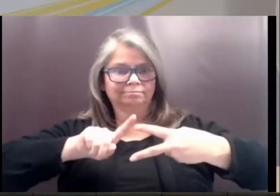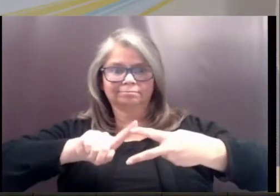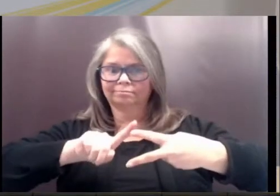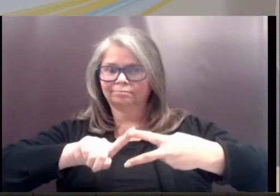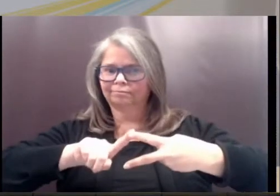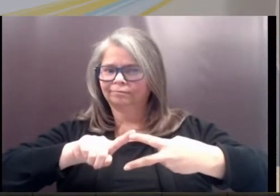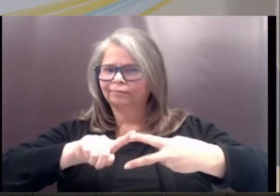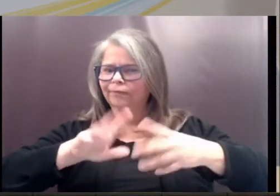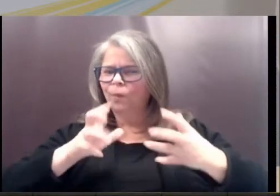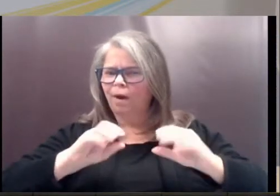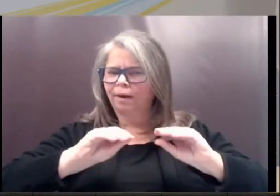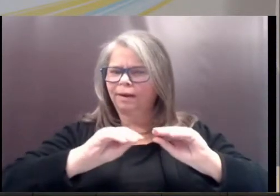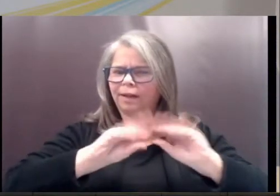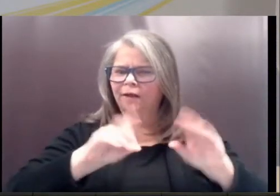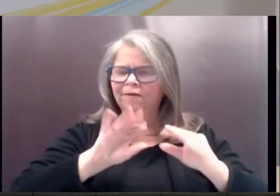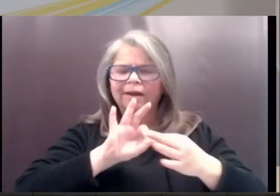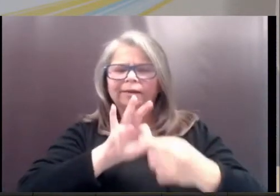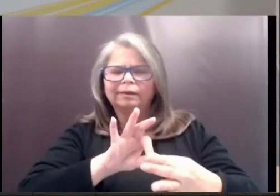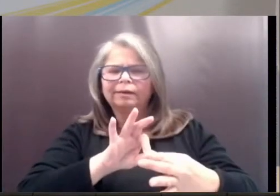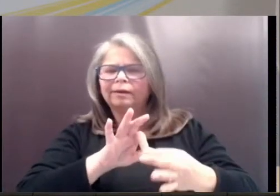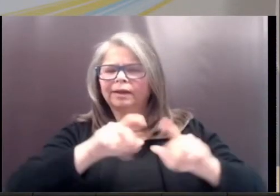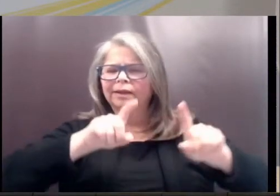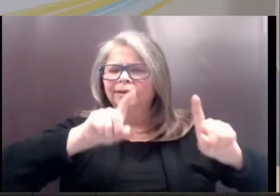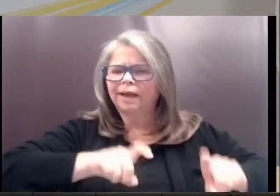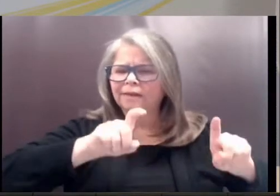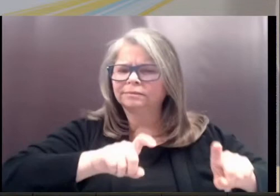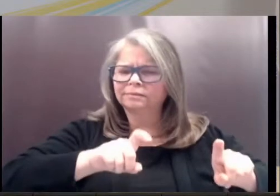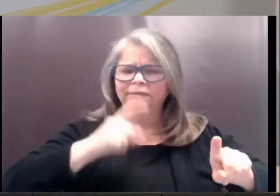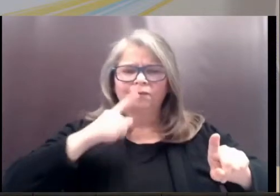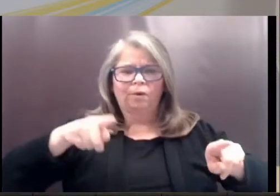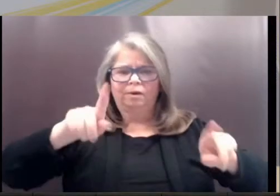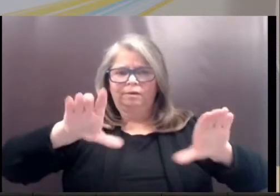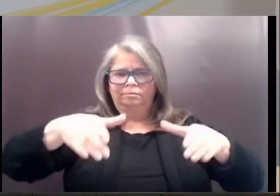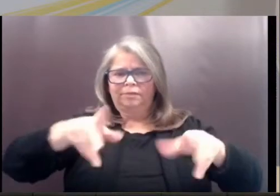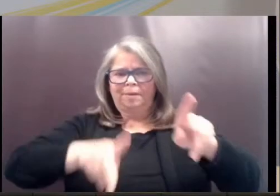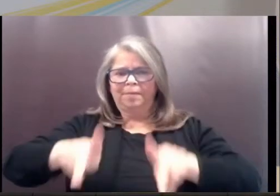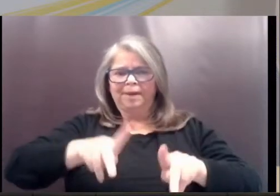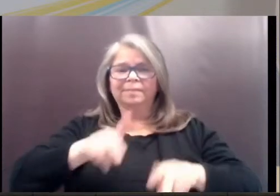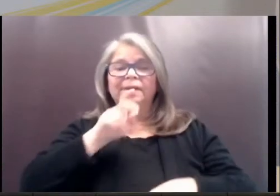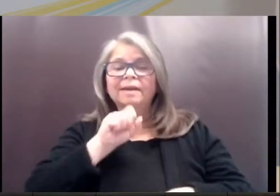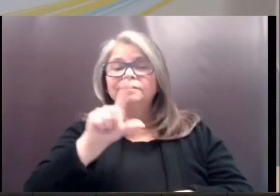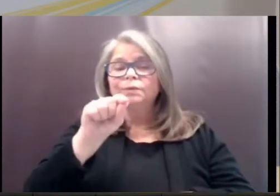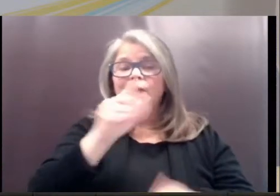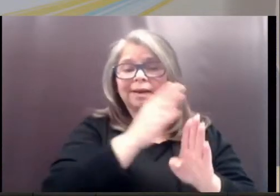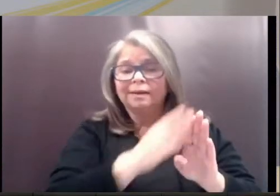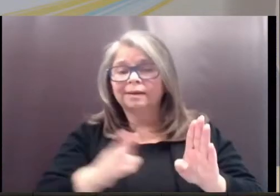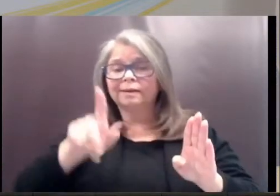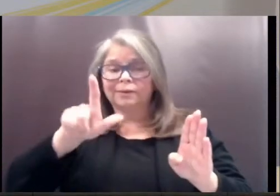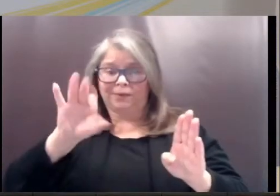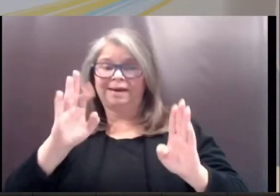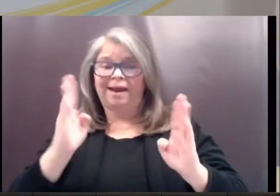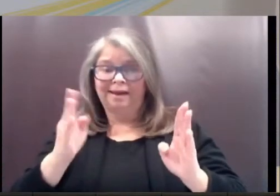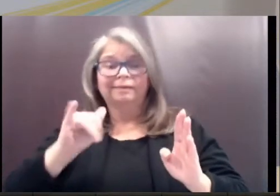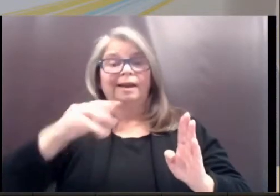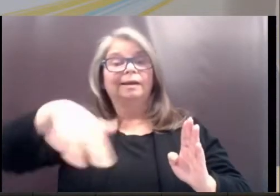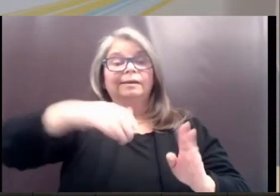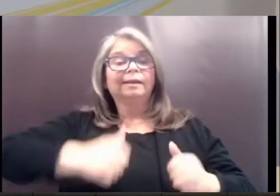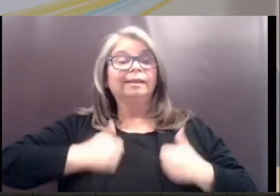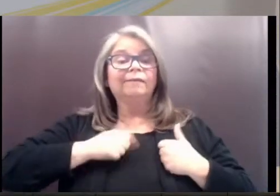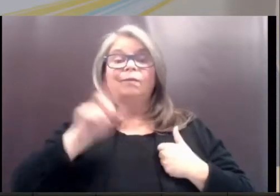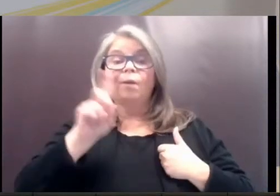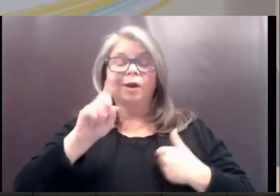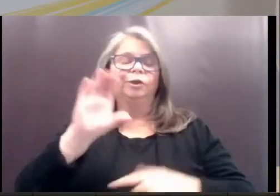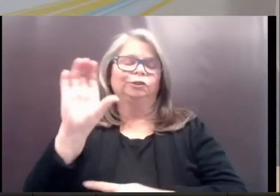the testing for individuals aged 20 to 29 who live in the Greater Charlottetown area, and the COVID-19